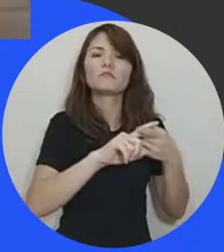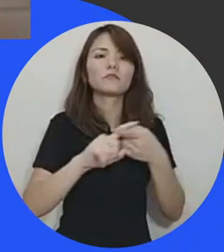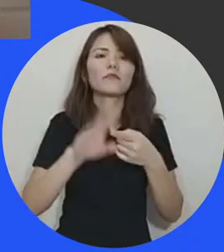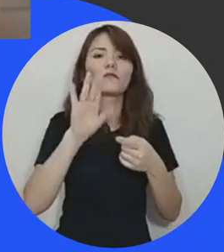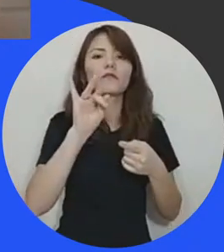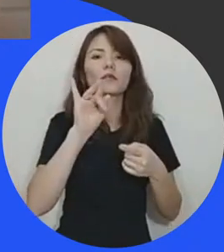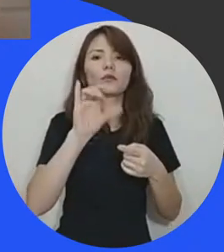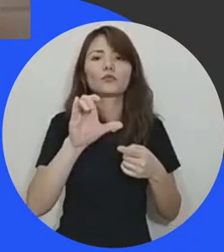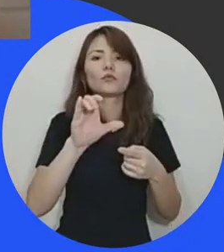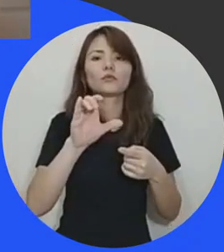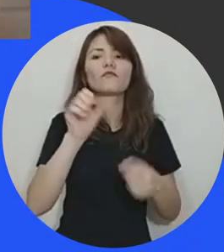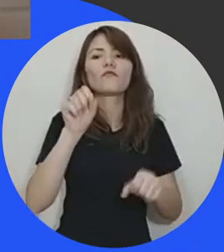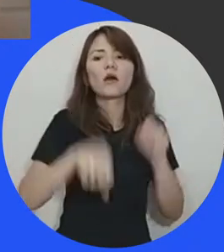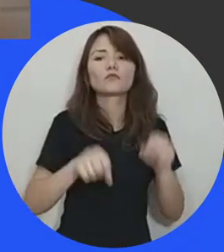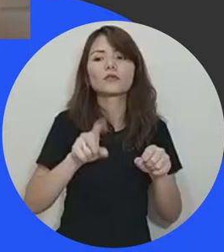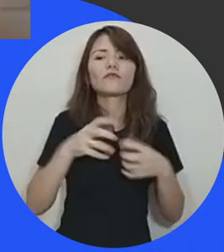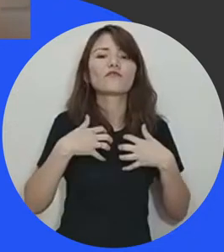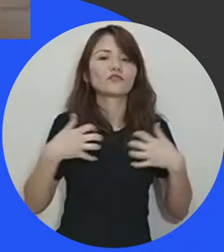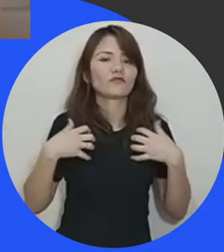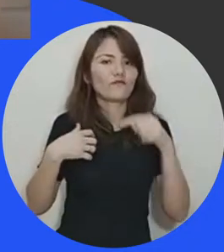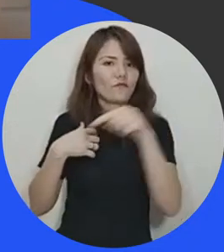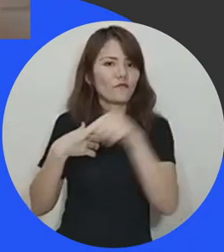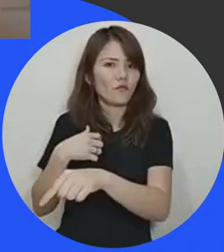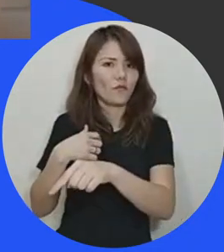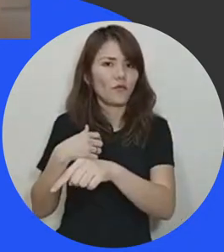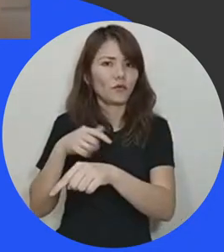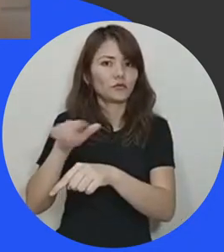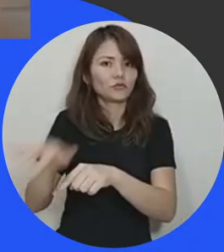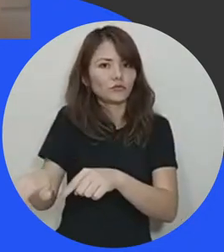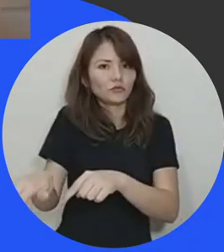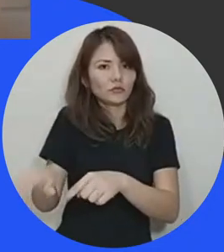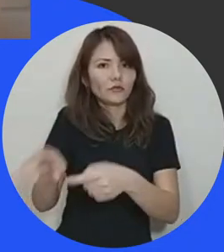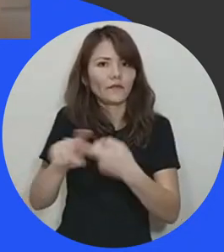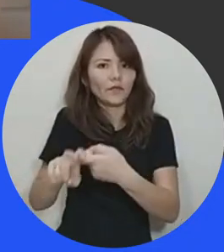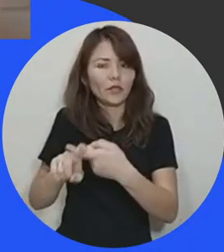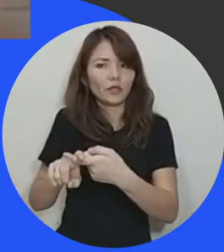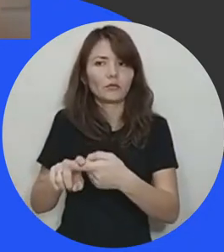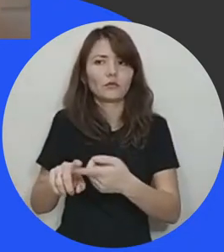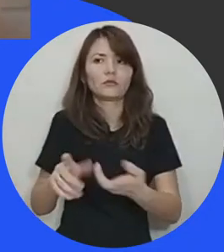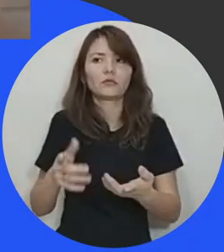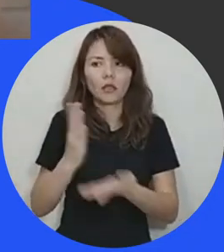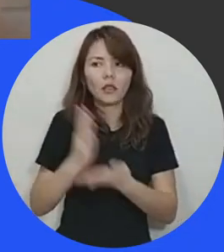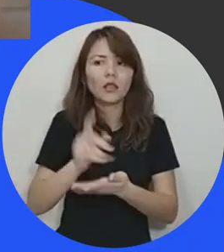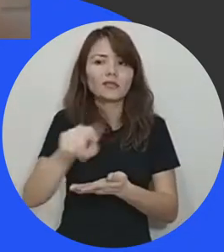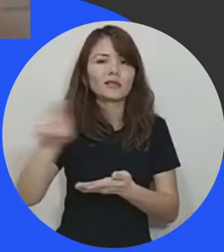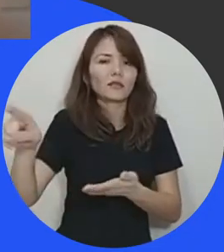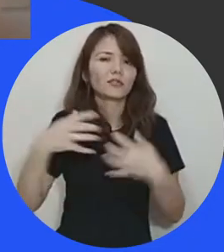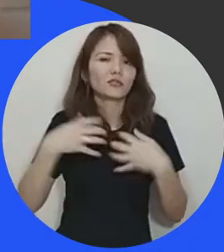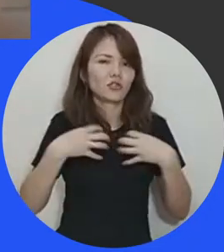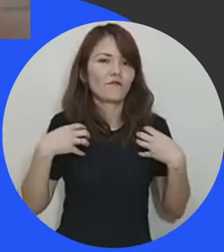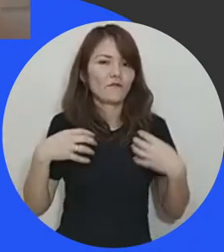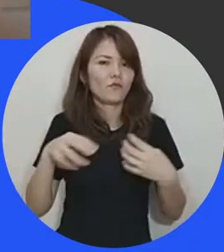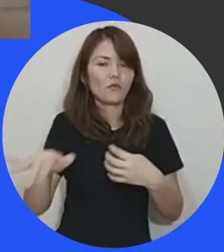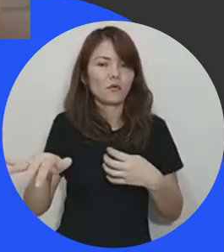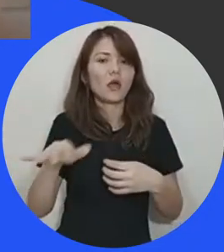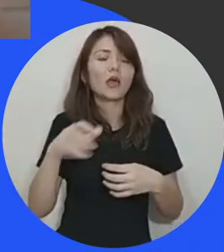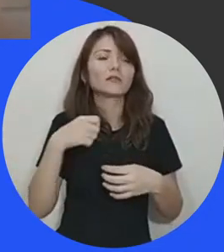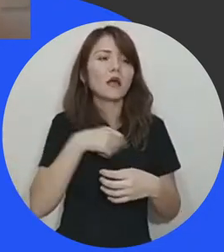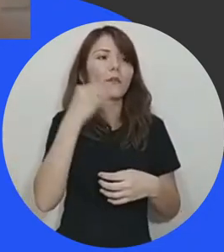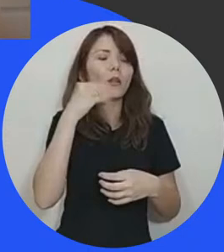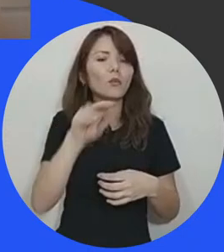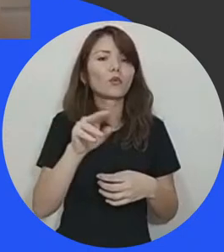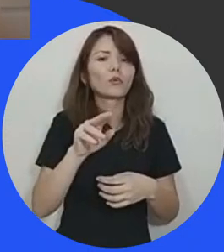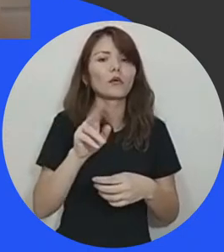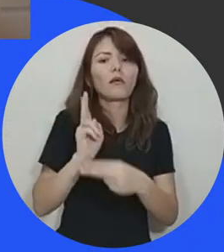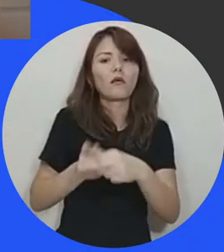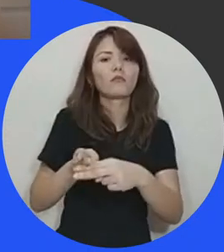moment, or circulating in some animals. And so the best way to prevent it is to have all the measures in place